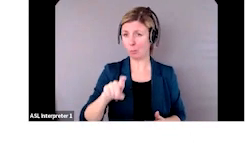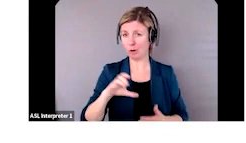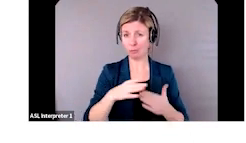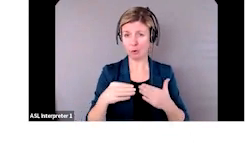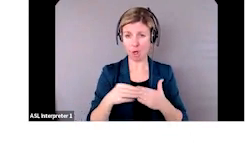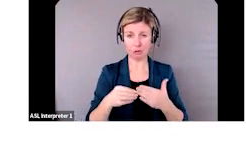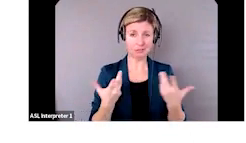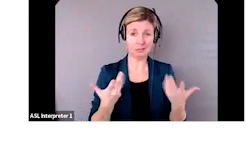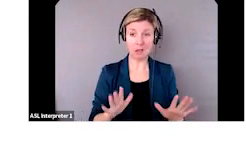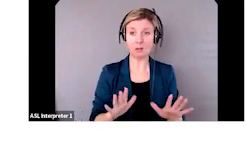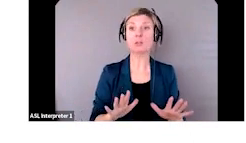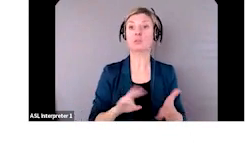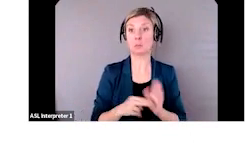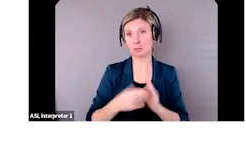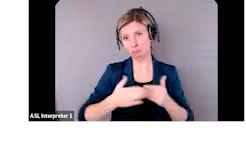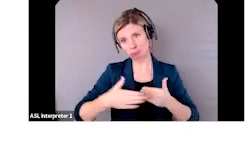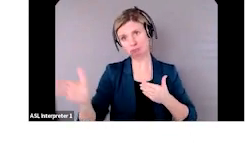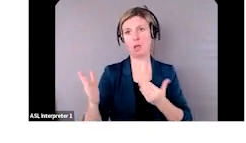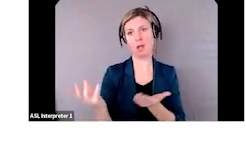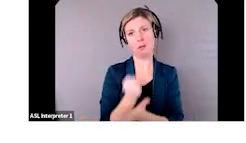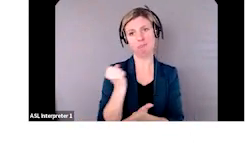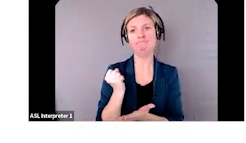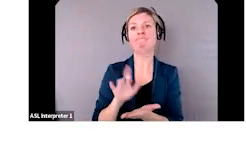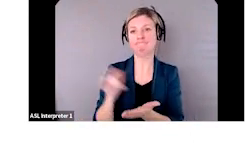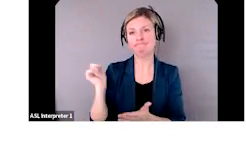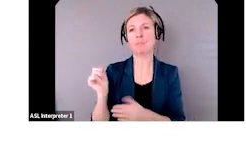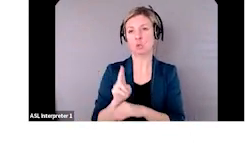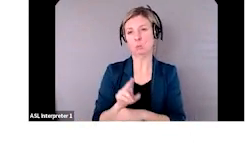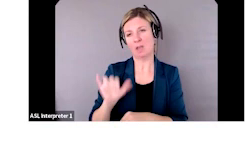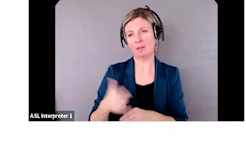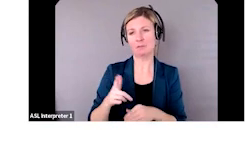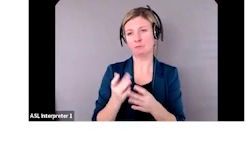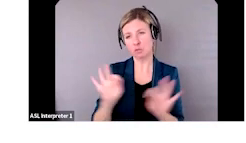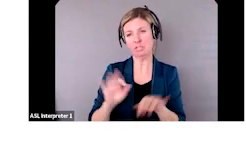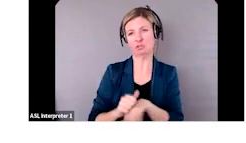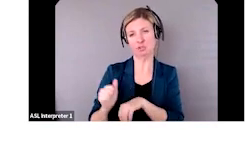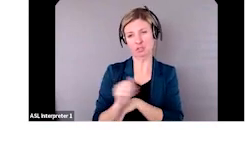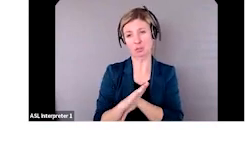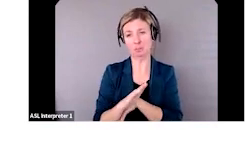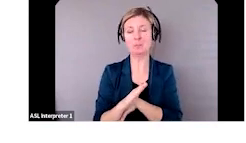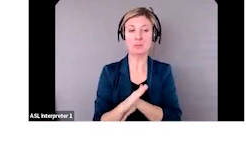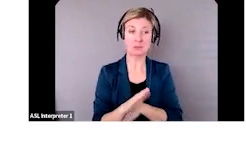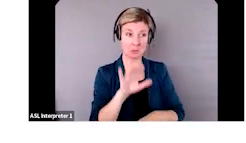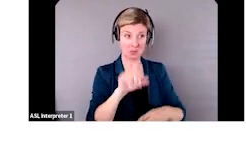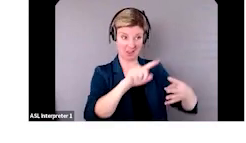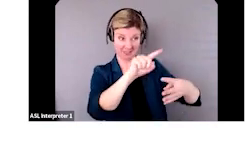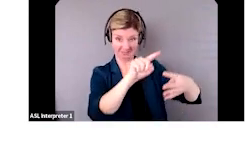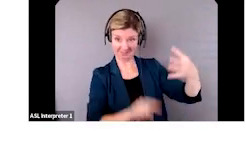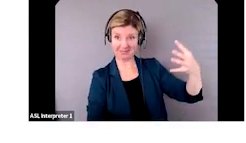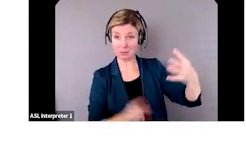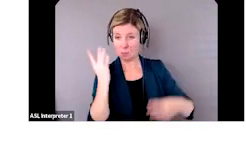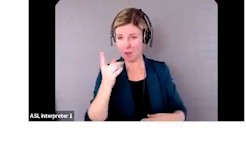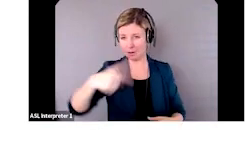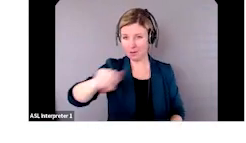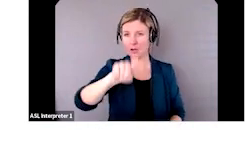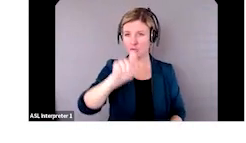for everything. Okay. So these are key reasons why you need to really think about Amazon. And even if you're not